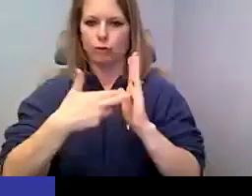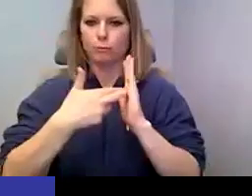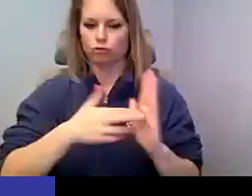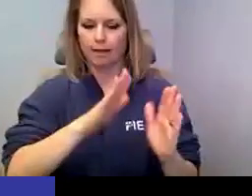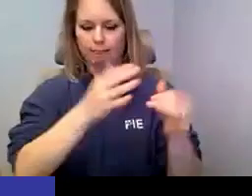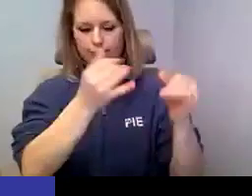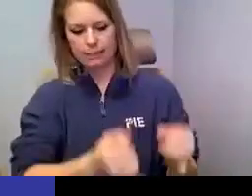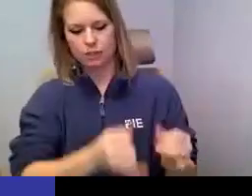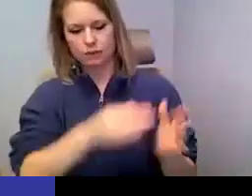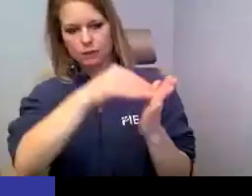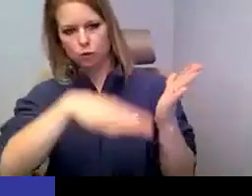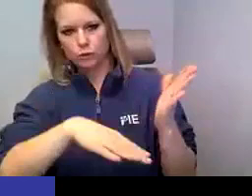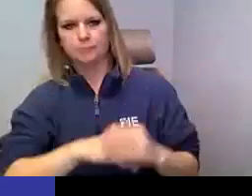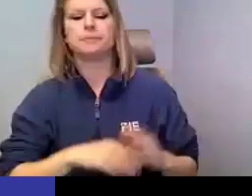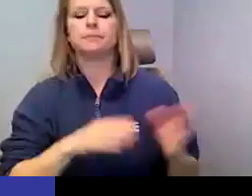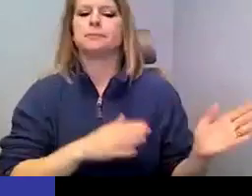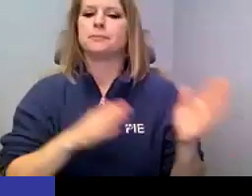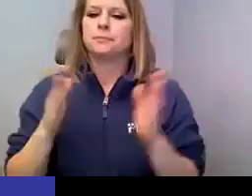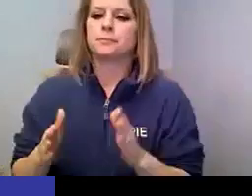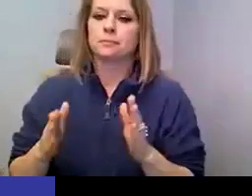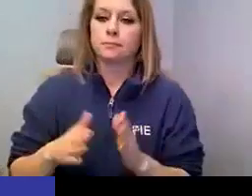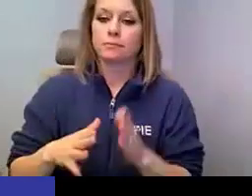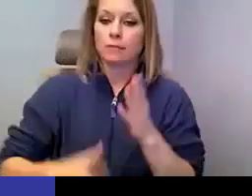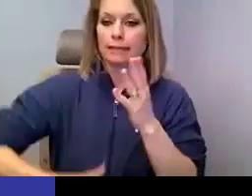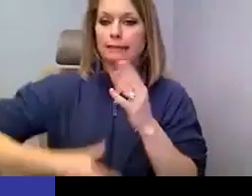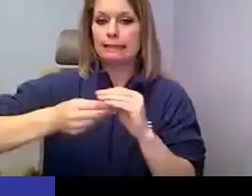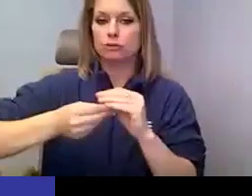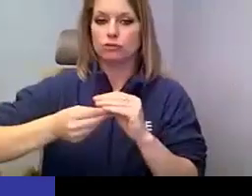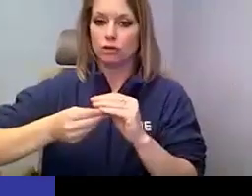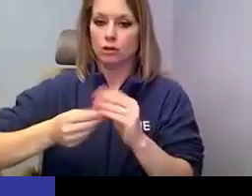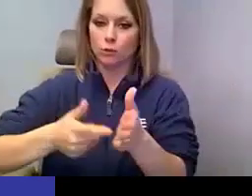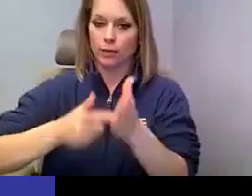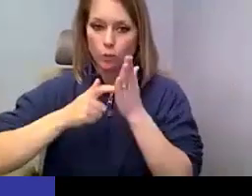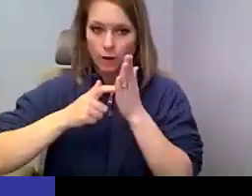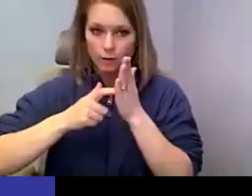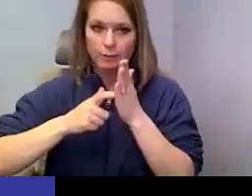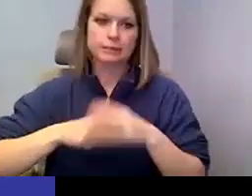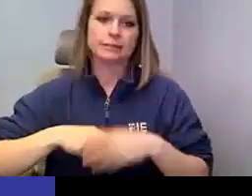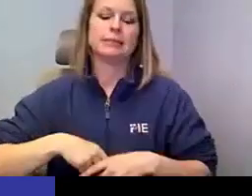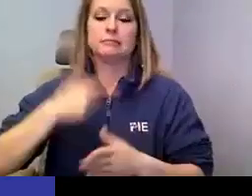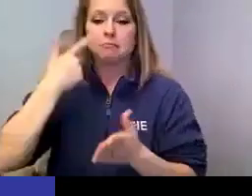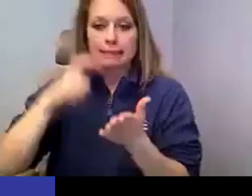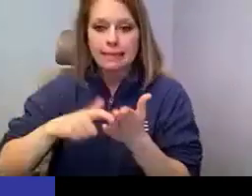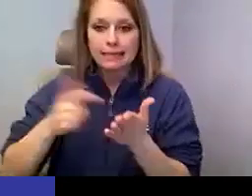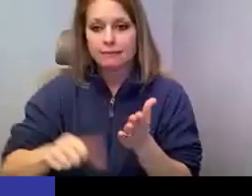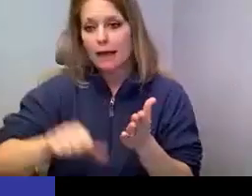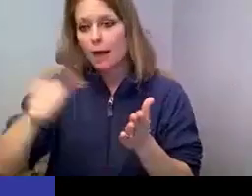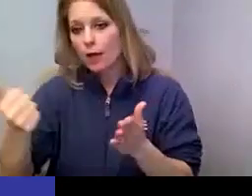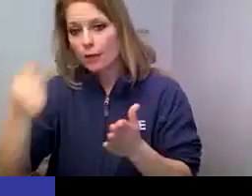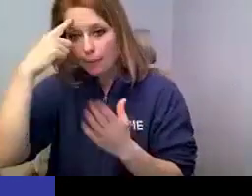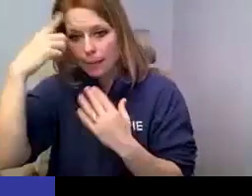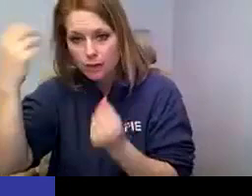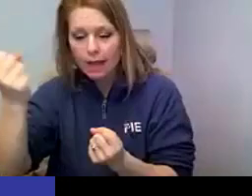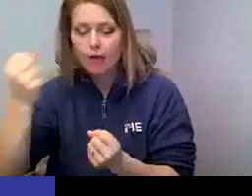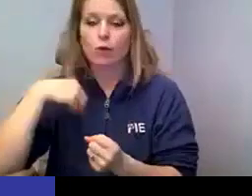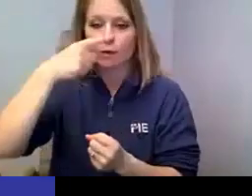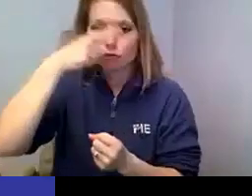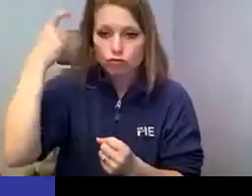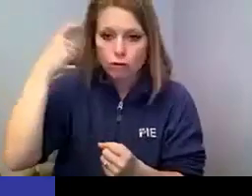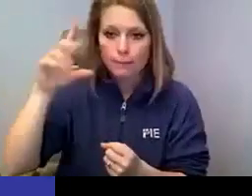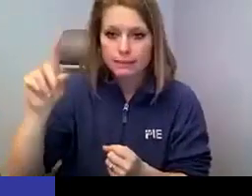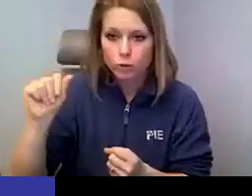Additional requirement, the team considered the effects of any known history of trauma or mental health disorder. A couple of key points here.